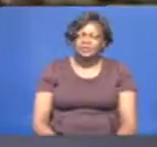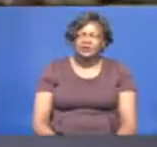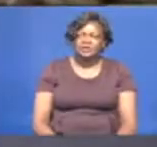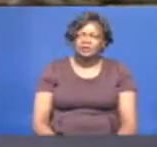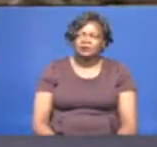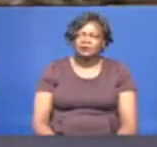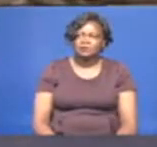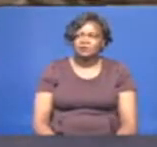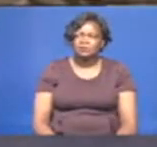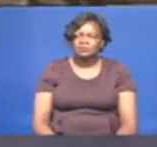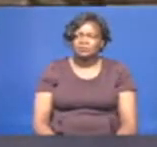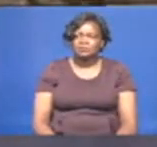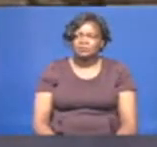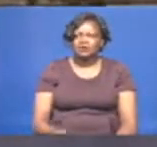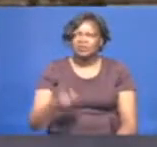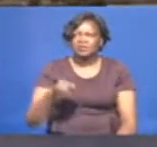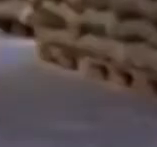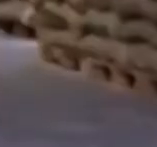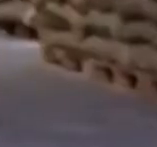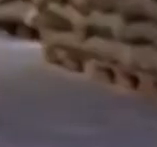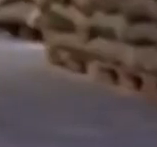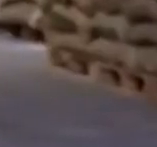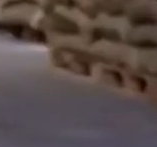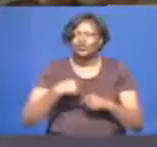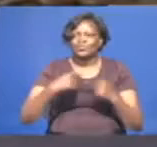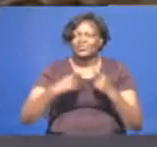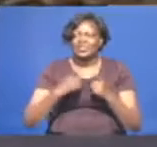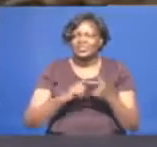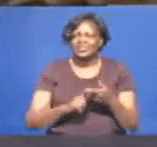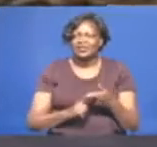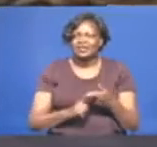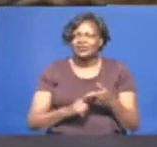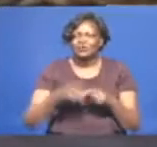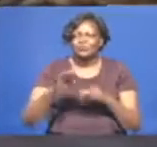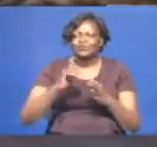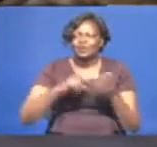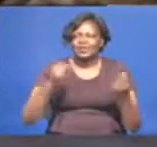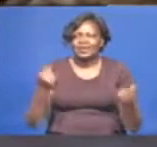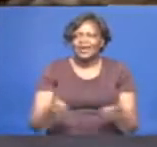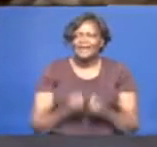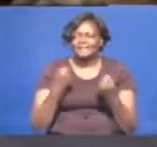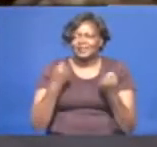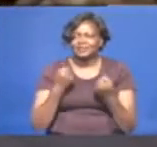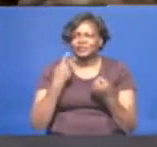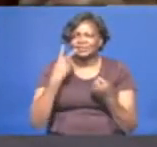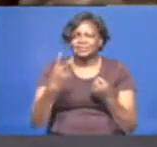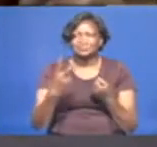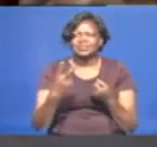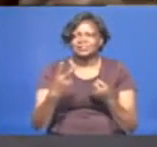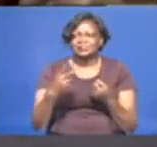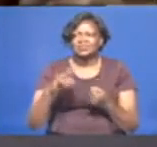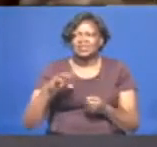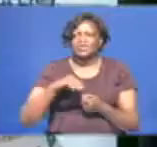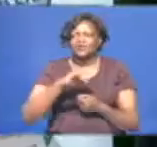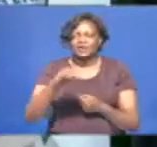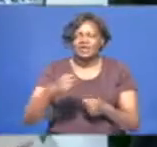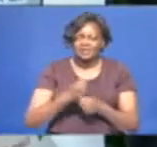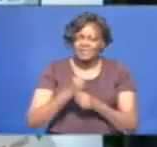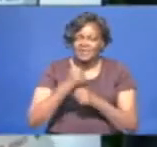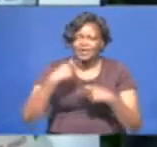On this exciting episode of The Process, we take you behind the scenes to witness the fertilizer making